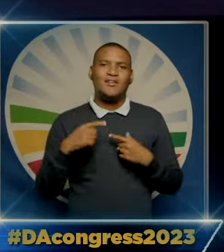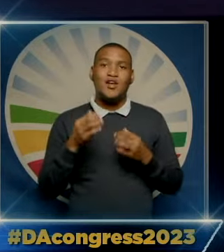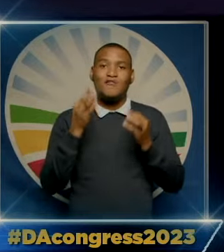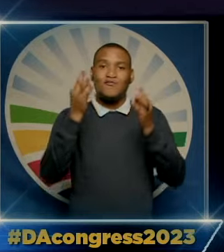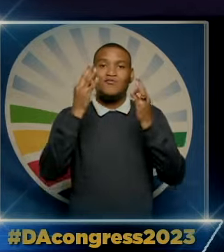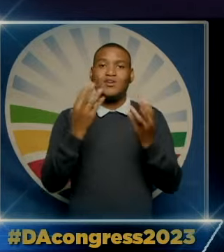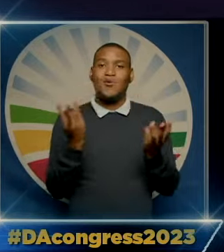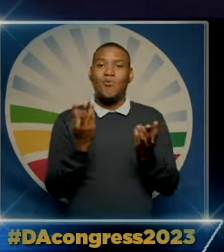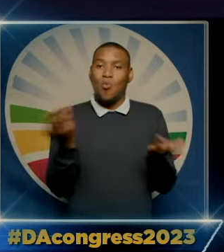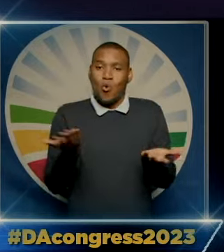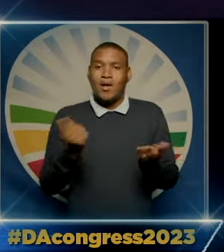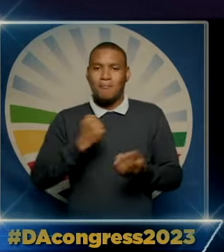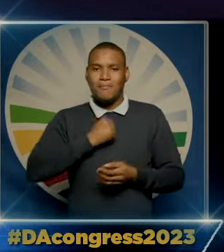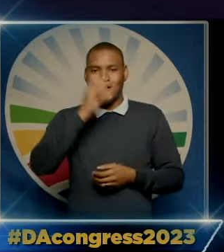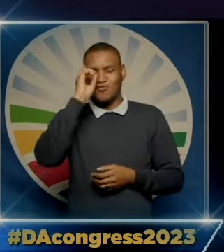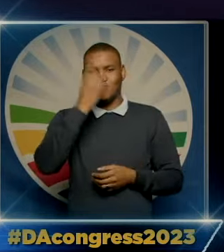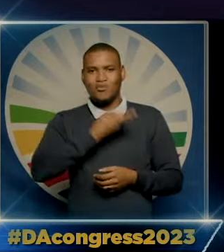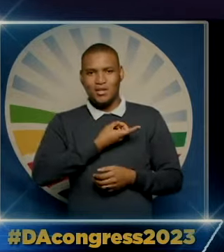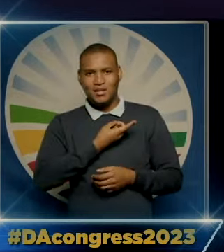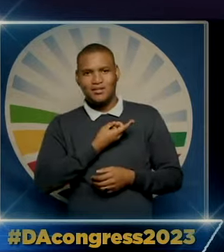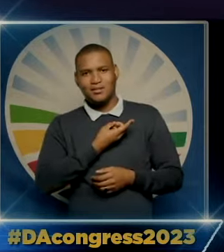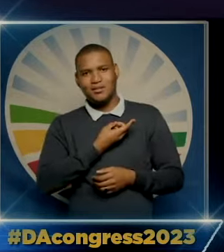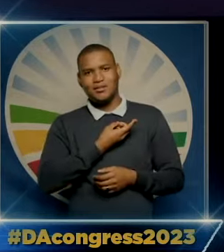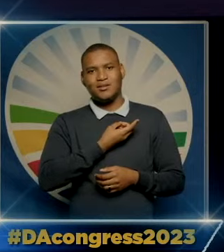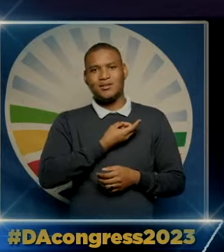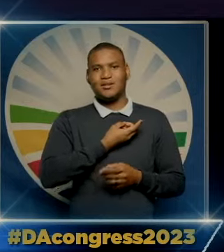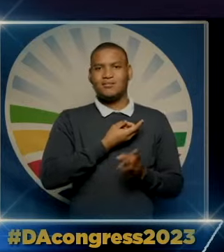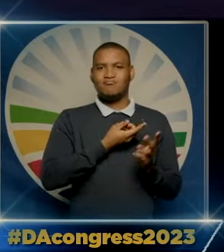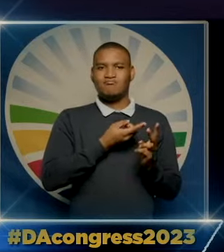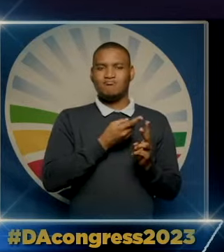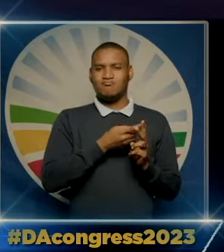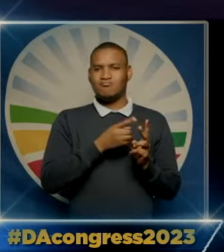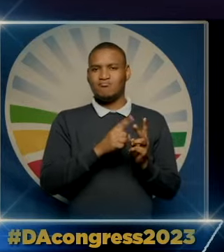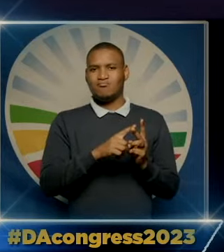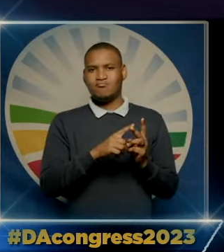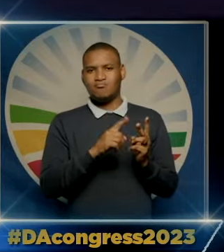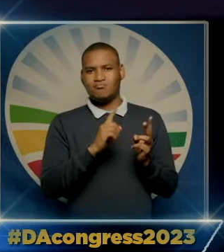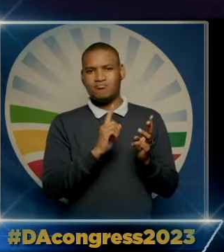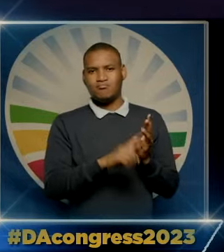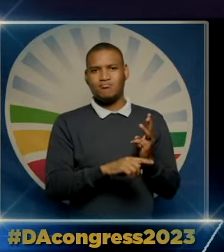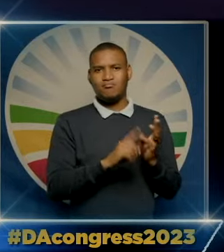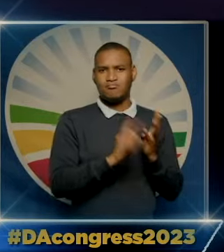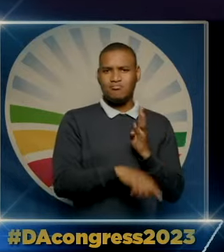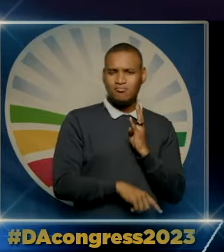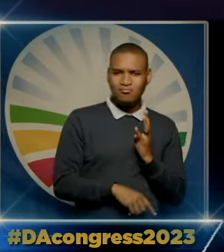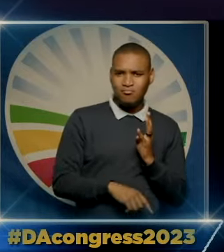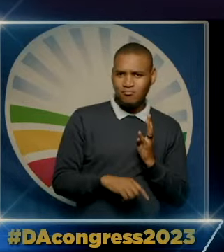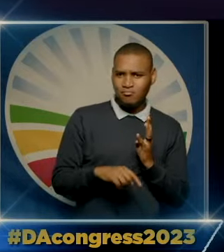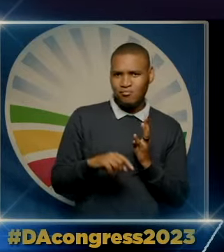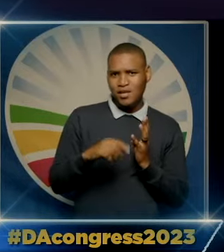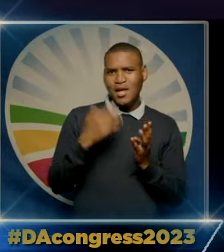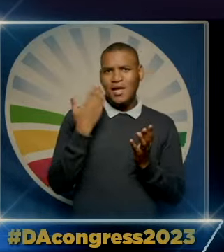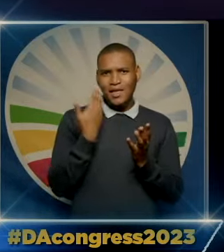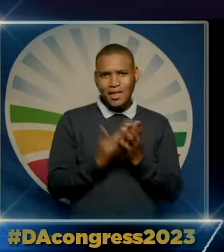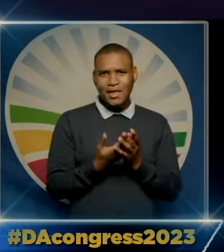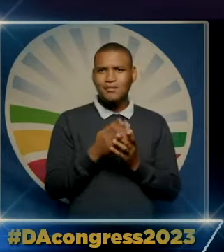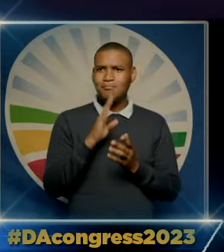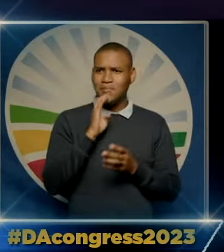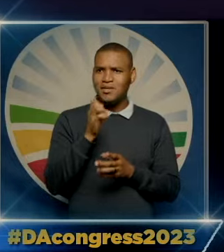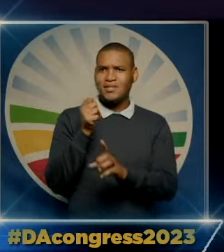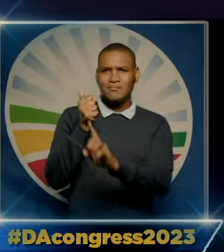my daughters, Rukaya, Zainab, Sarah, and Hannah, can be